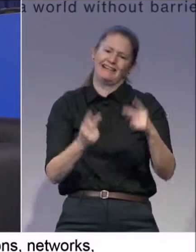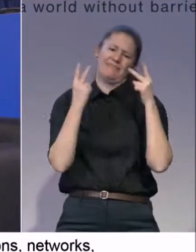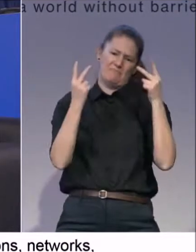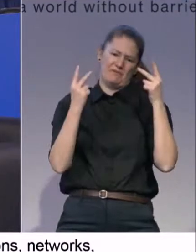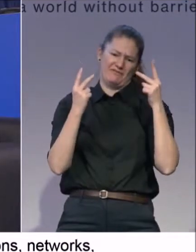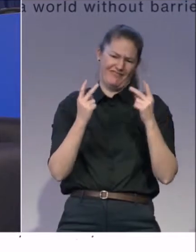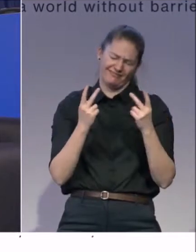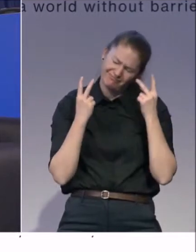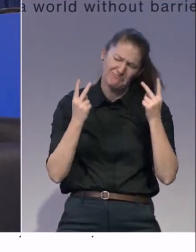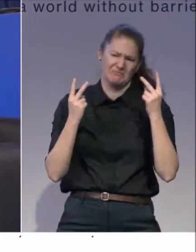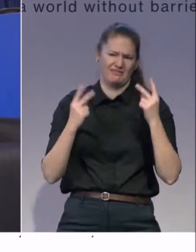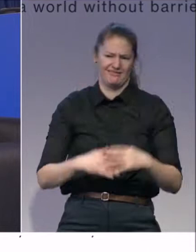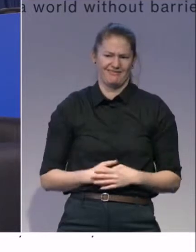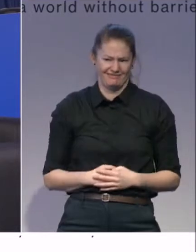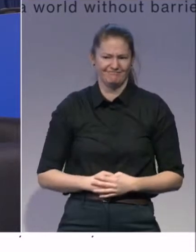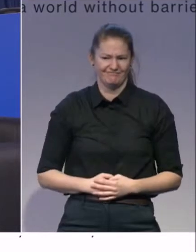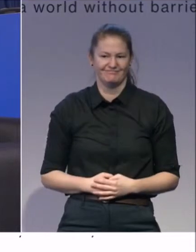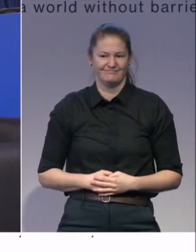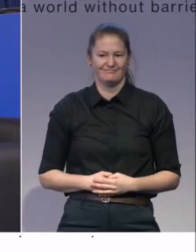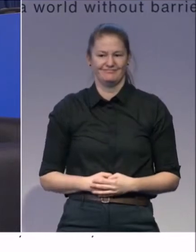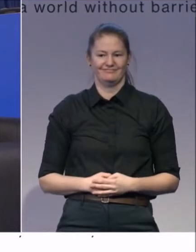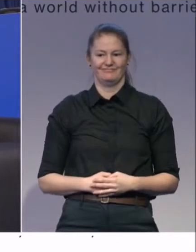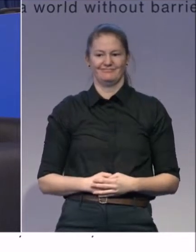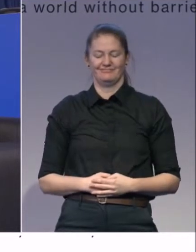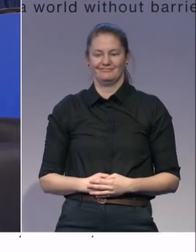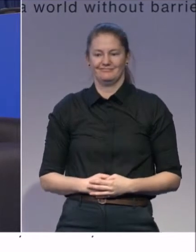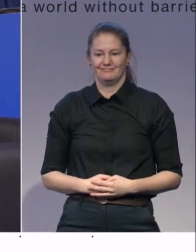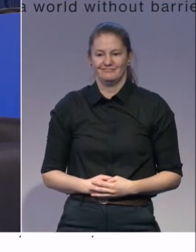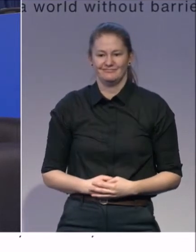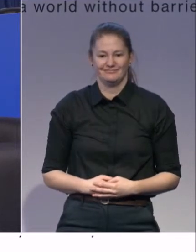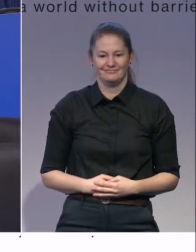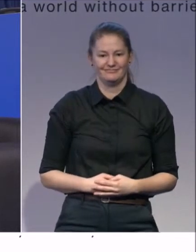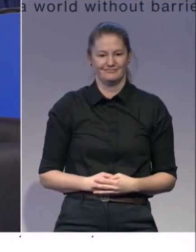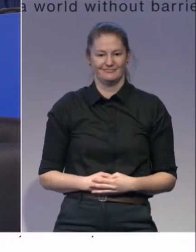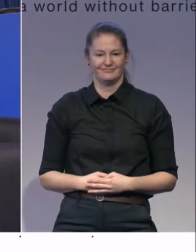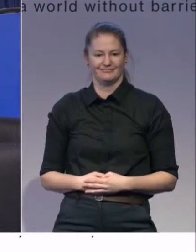Well, thanks to the three of you. We